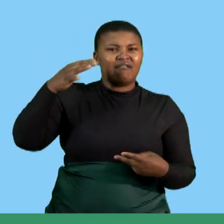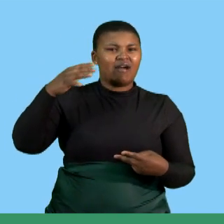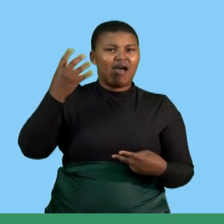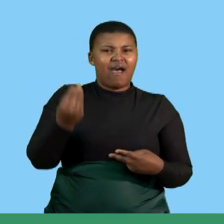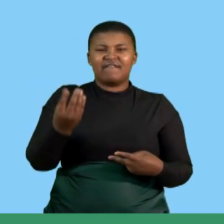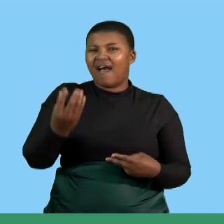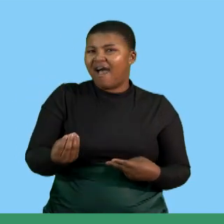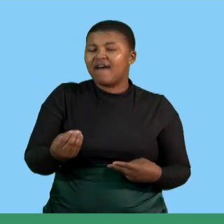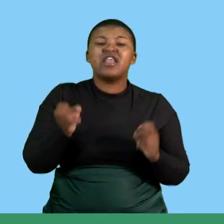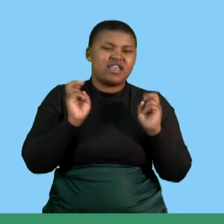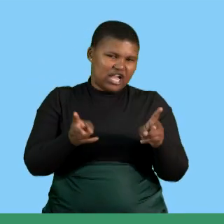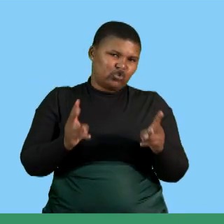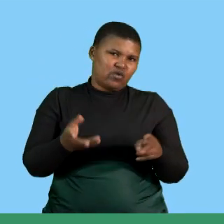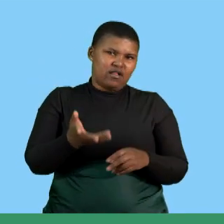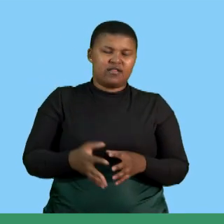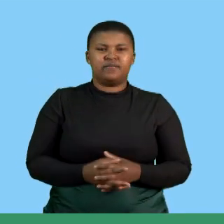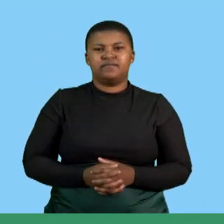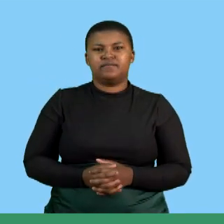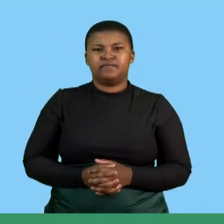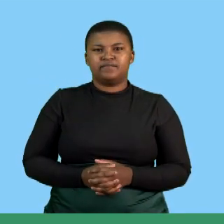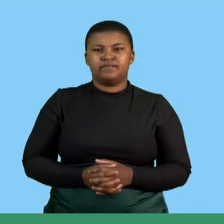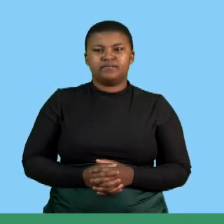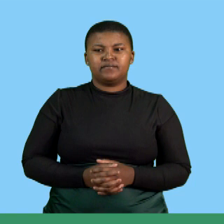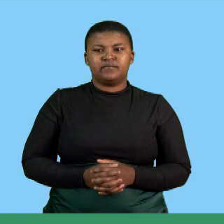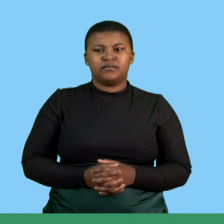natural environmental factors. Then the